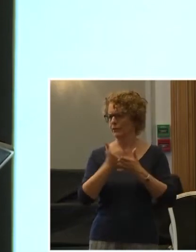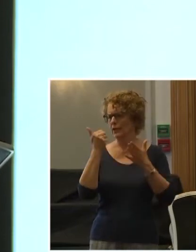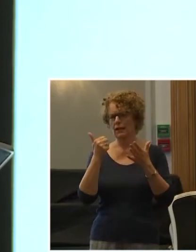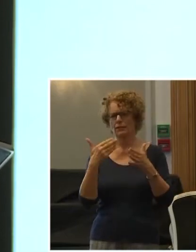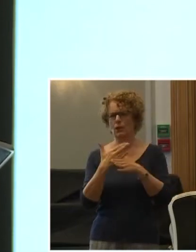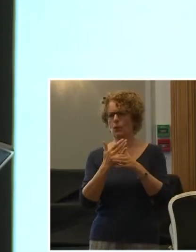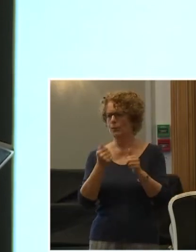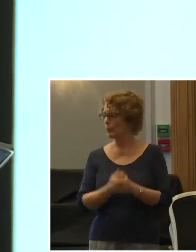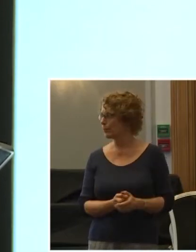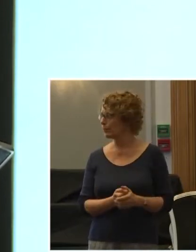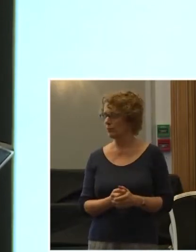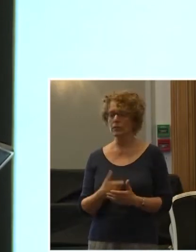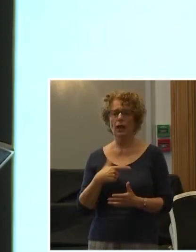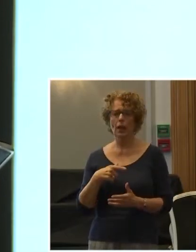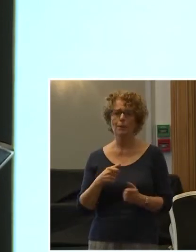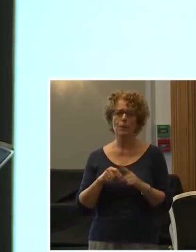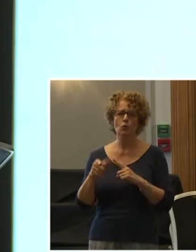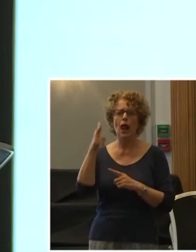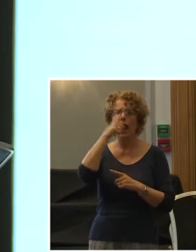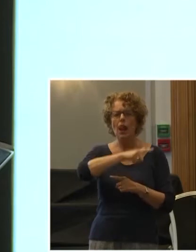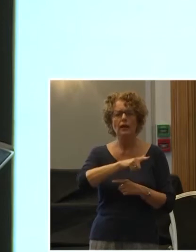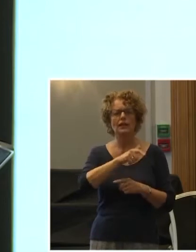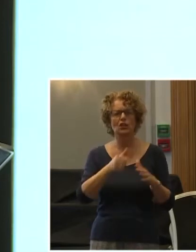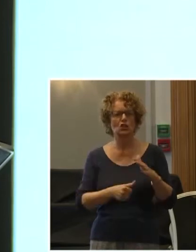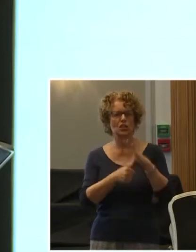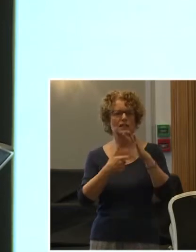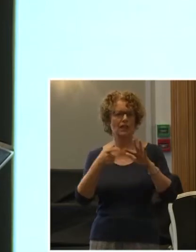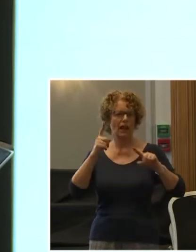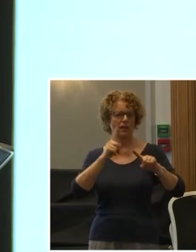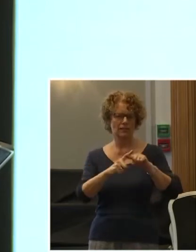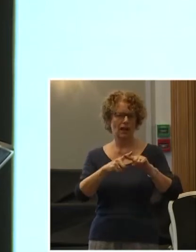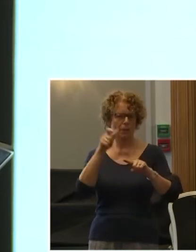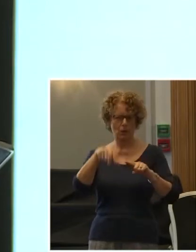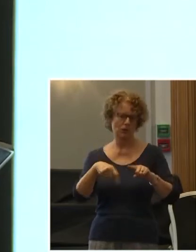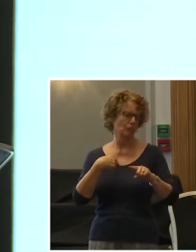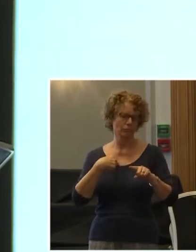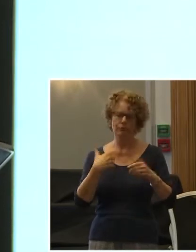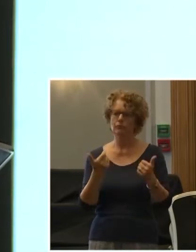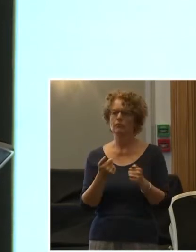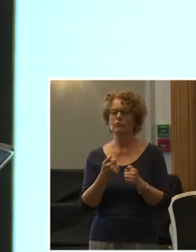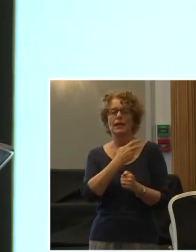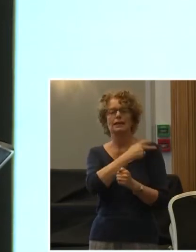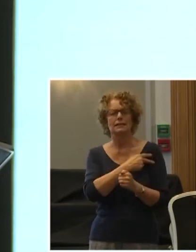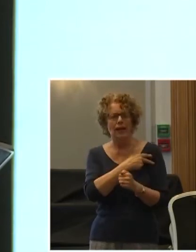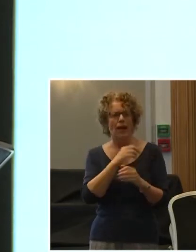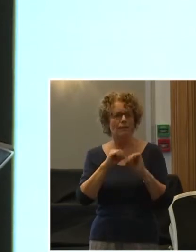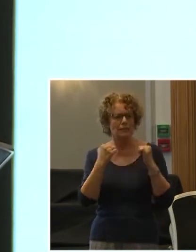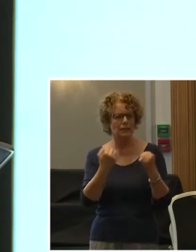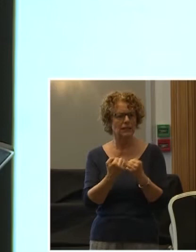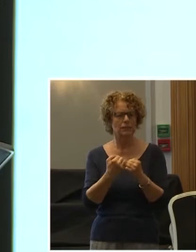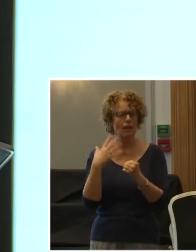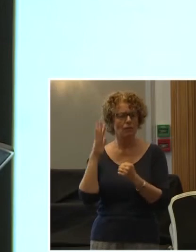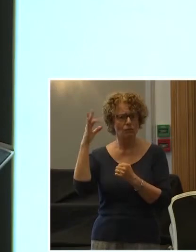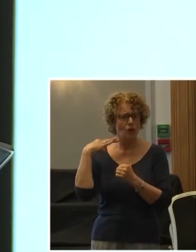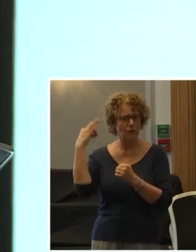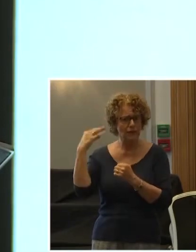am the luckiest chief executive in my sector, without a doubt. My staff team, the volunteers that support us, the people that come